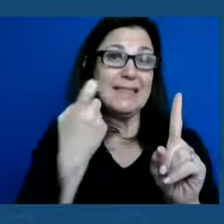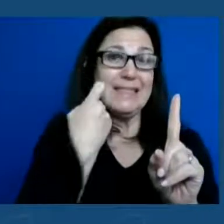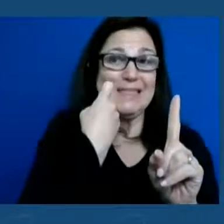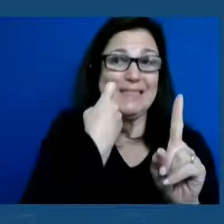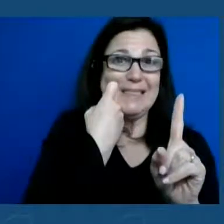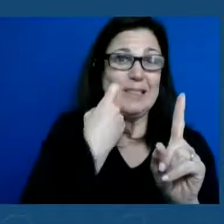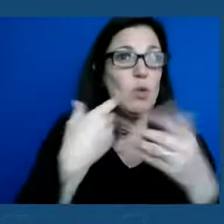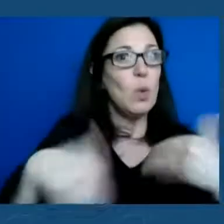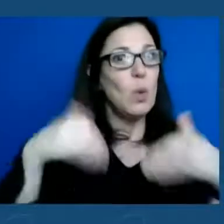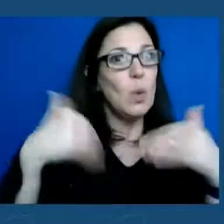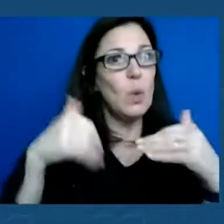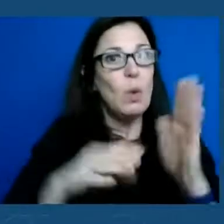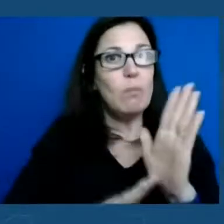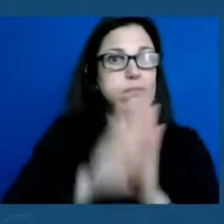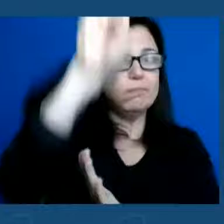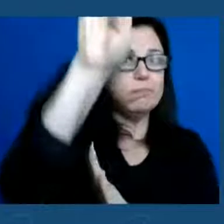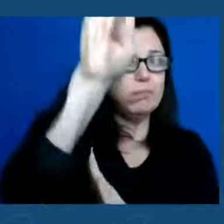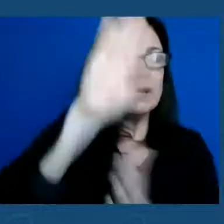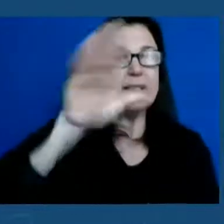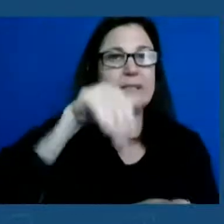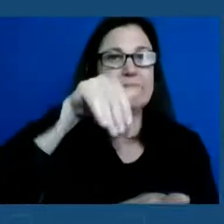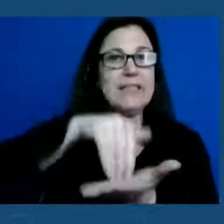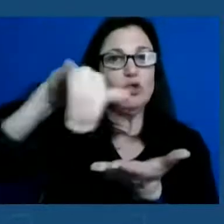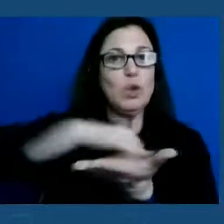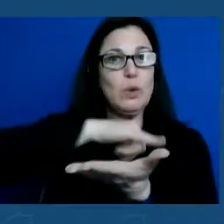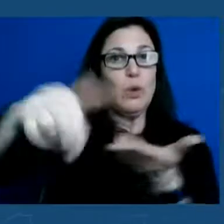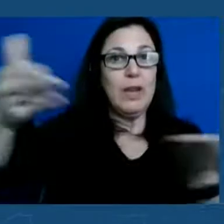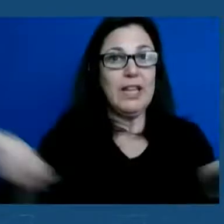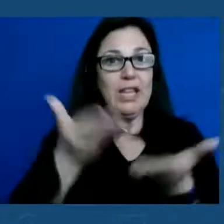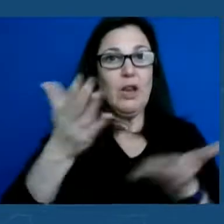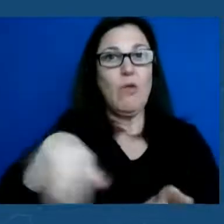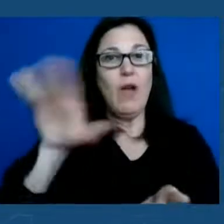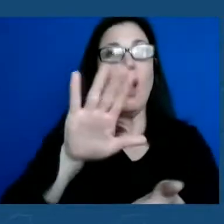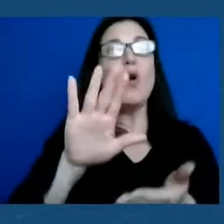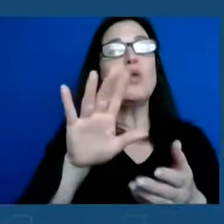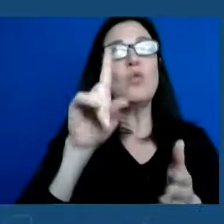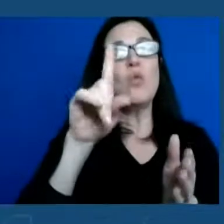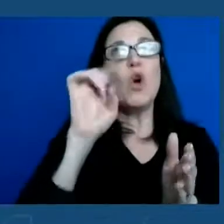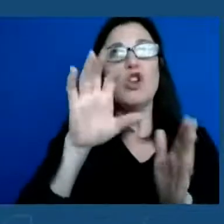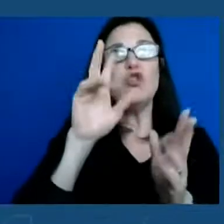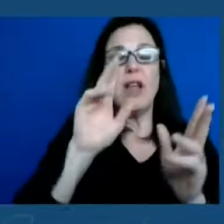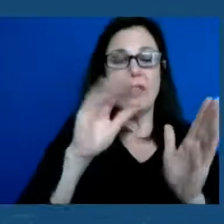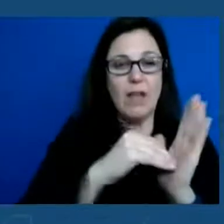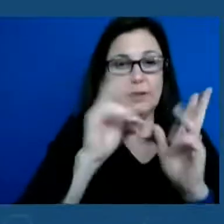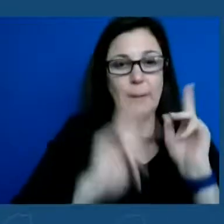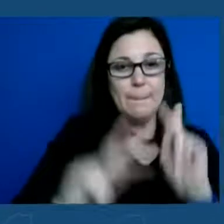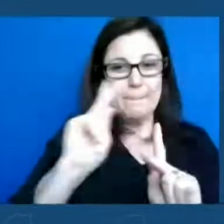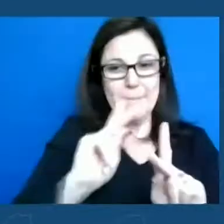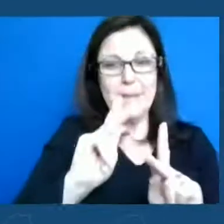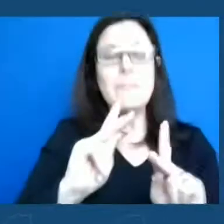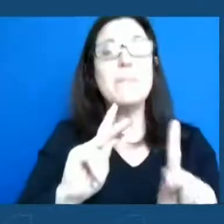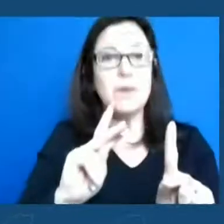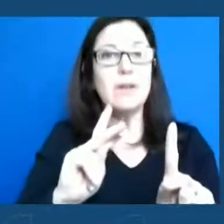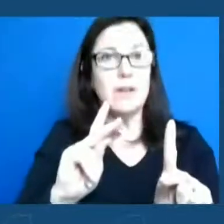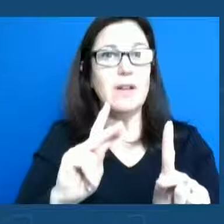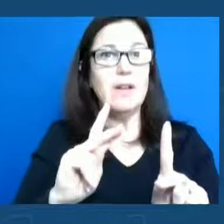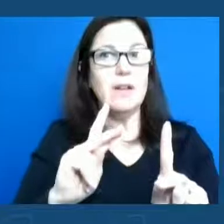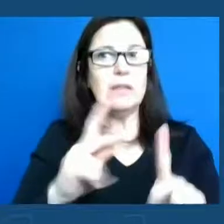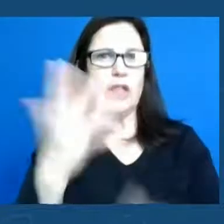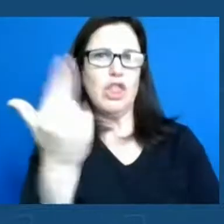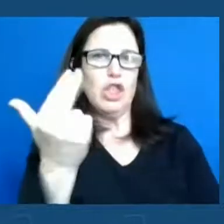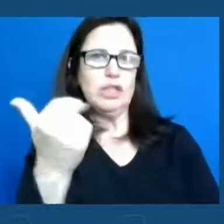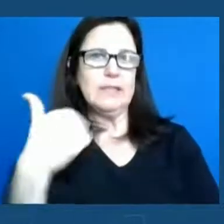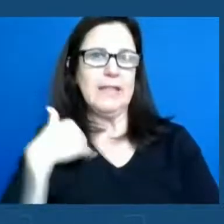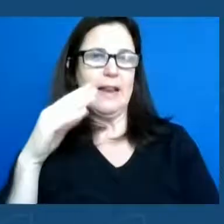ago. Central New York, we were about 13 per 100,000 hospitalized. Statewide, it's 6. So here in Central New York, it